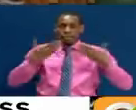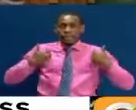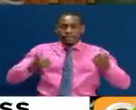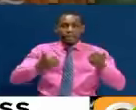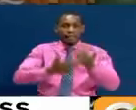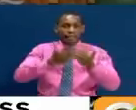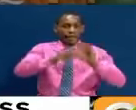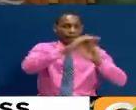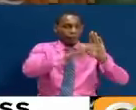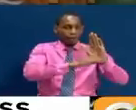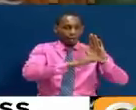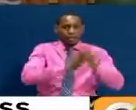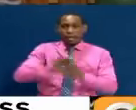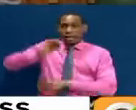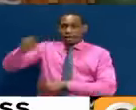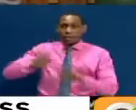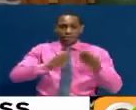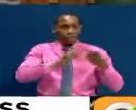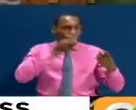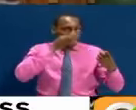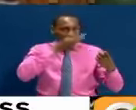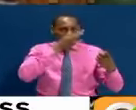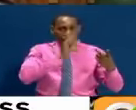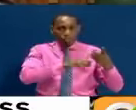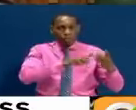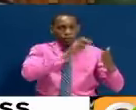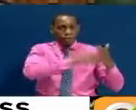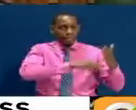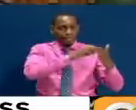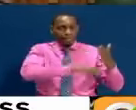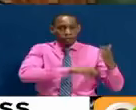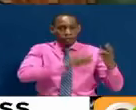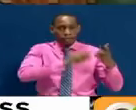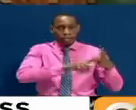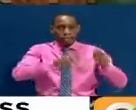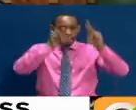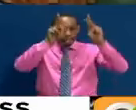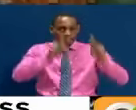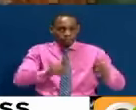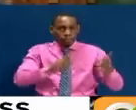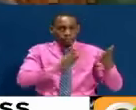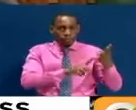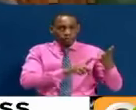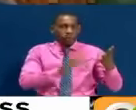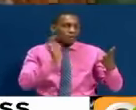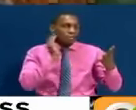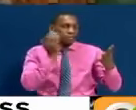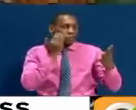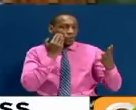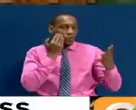care program in the counties of Nyeri, Machakos, Kisumu, and